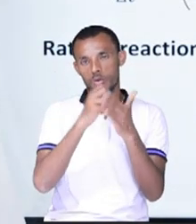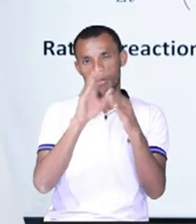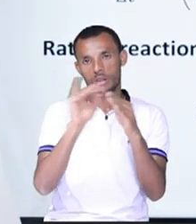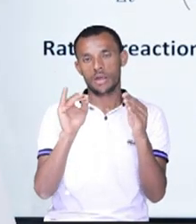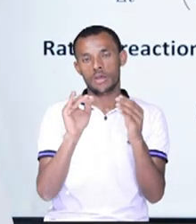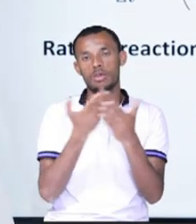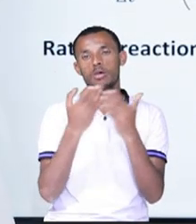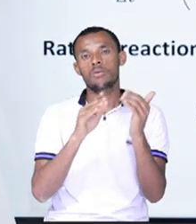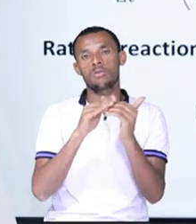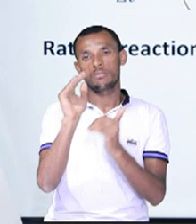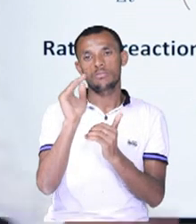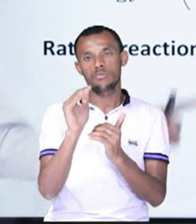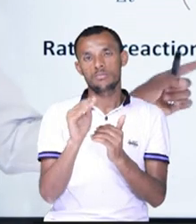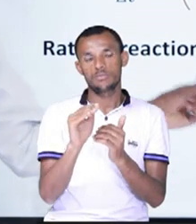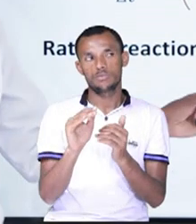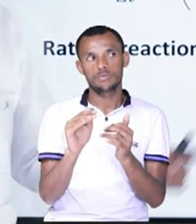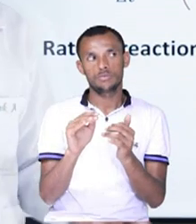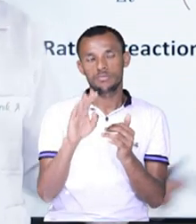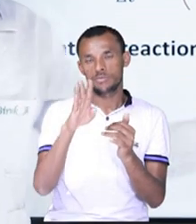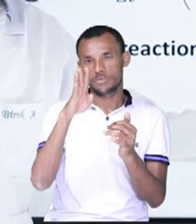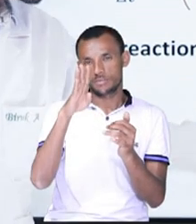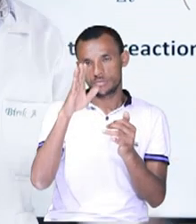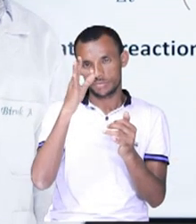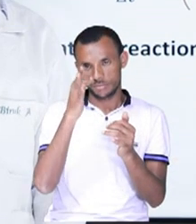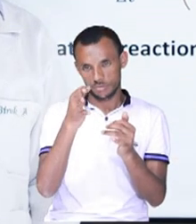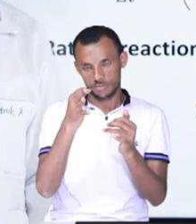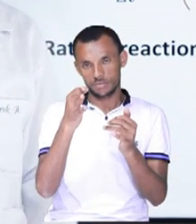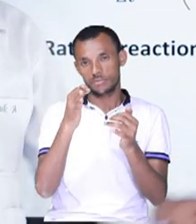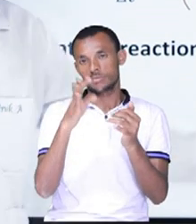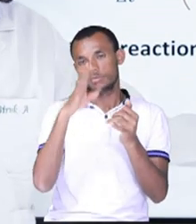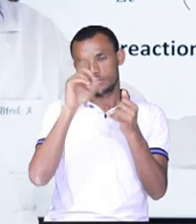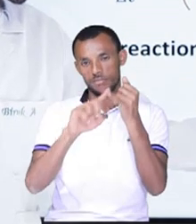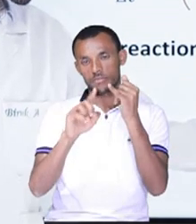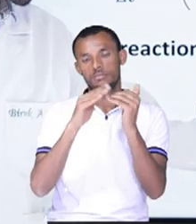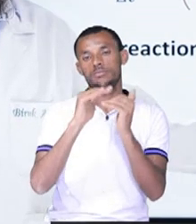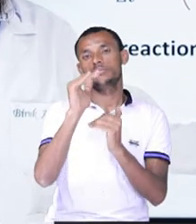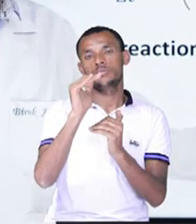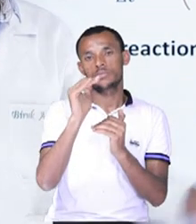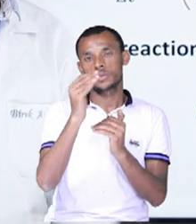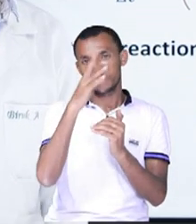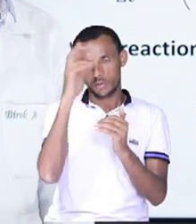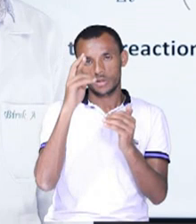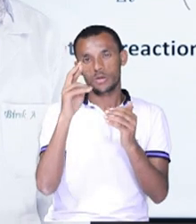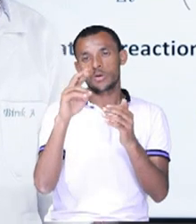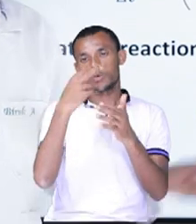product. Very good. B final is greater than B initial because product initial is